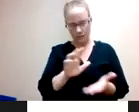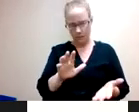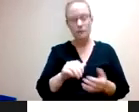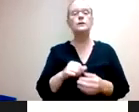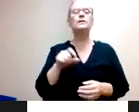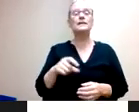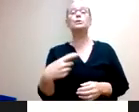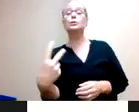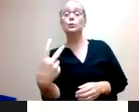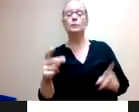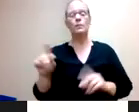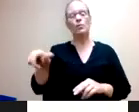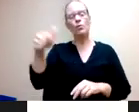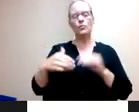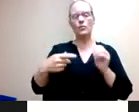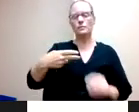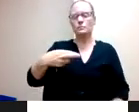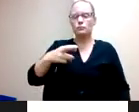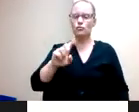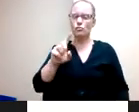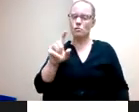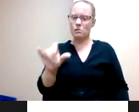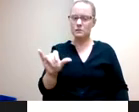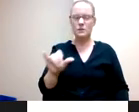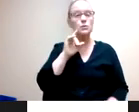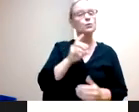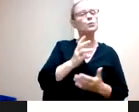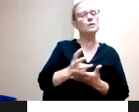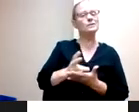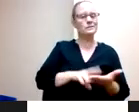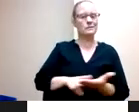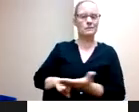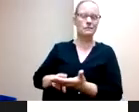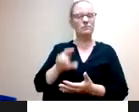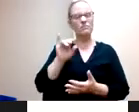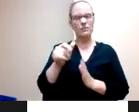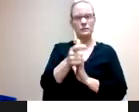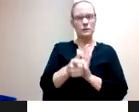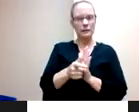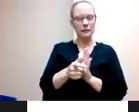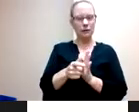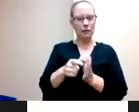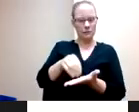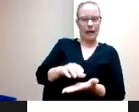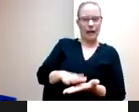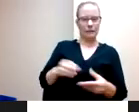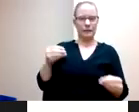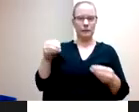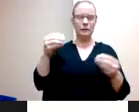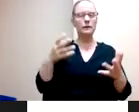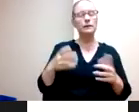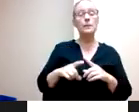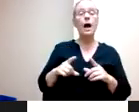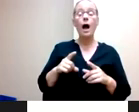people other than the healthcare proxies you chose to witness, and that becomes a legal form. It does no good sitting in a